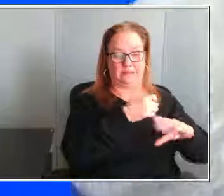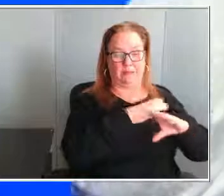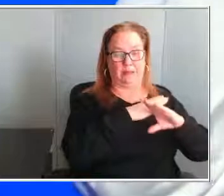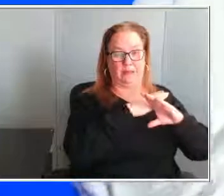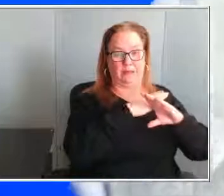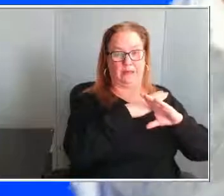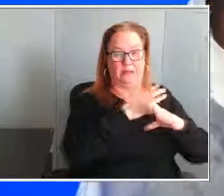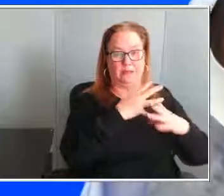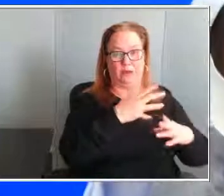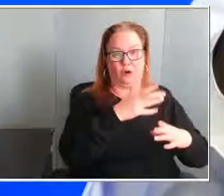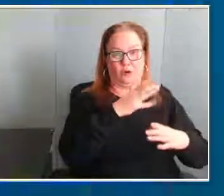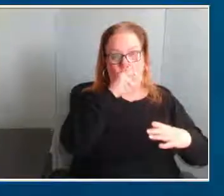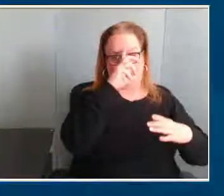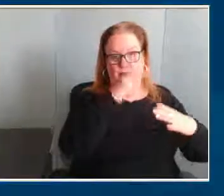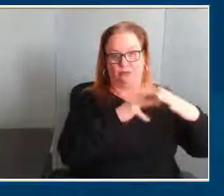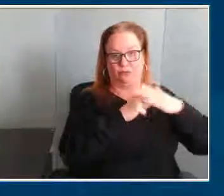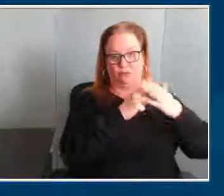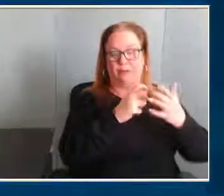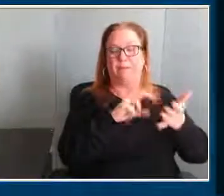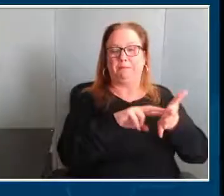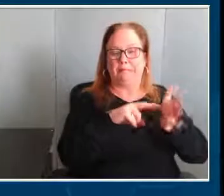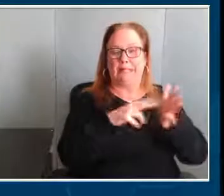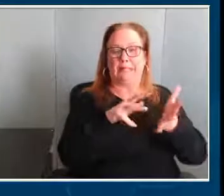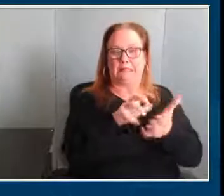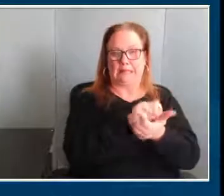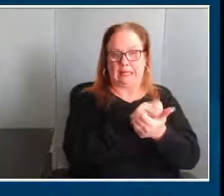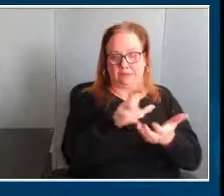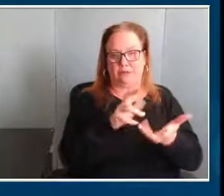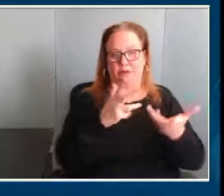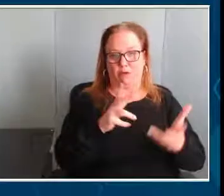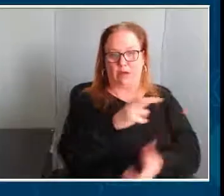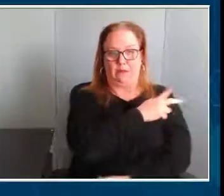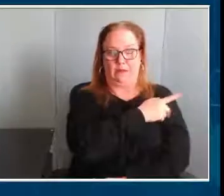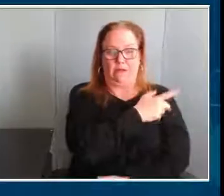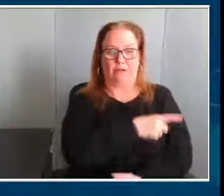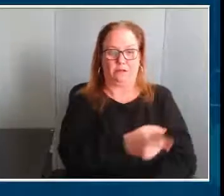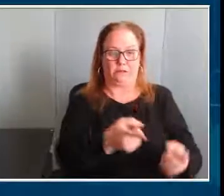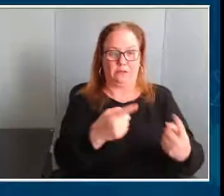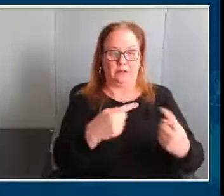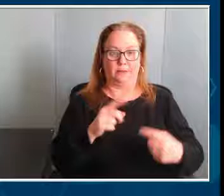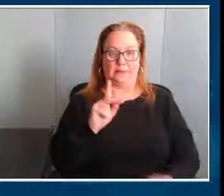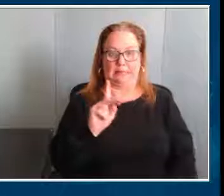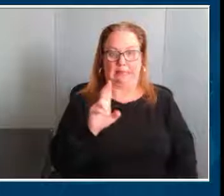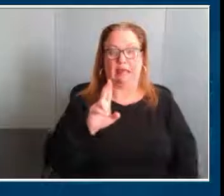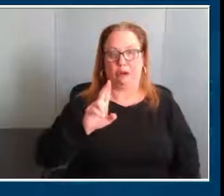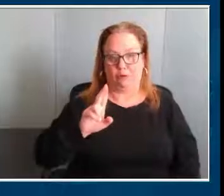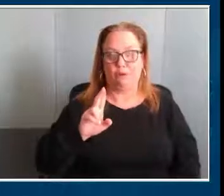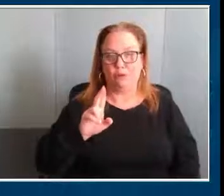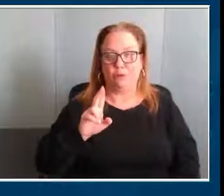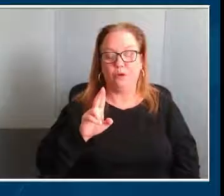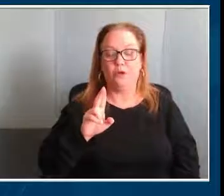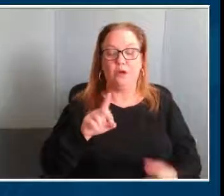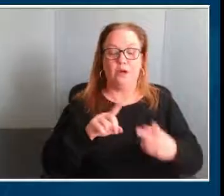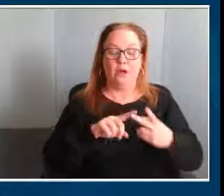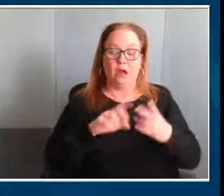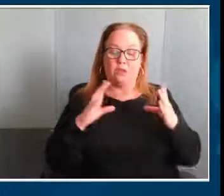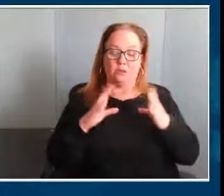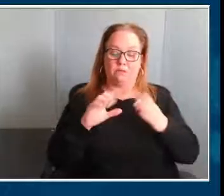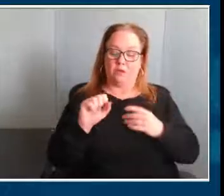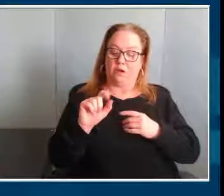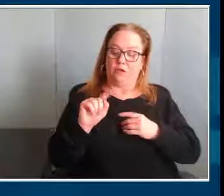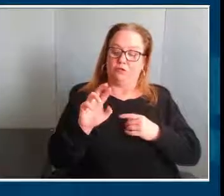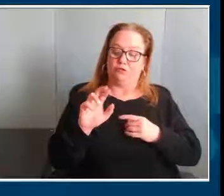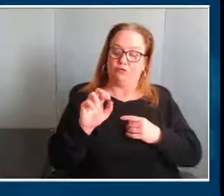stroked out, meaning it's already damaged by the time the patient gets to KU Medical Center. And then a small stroke is just where a